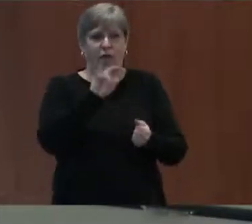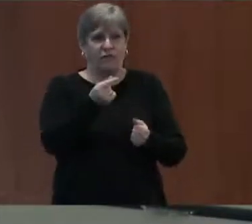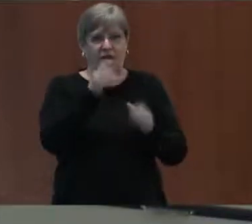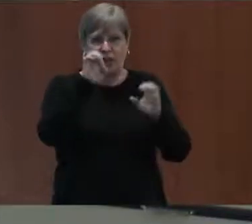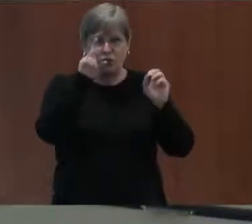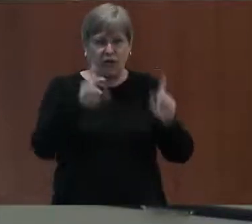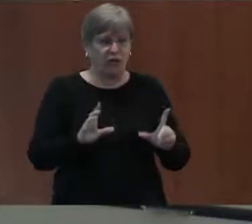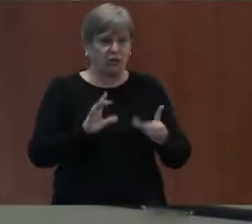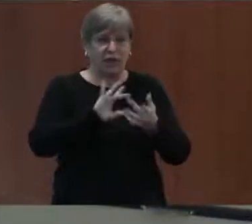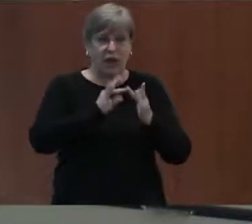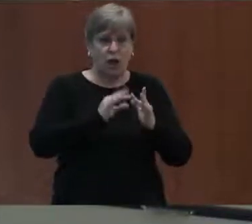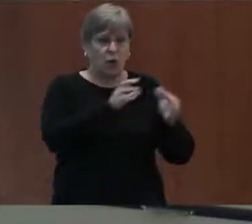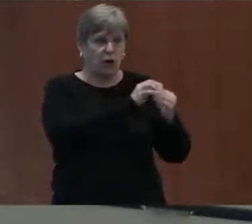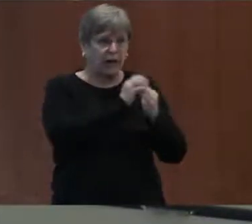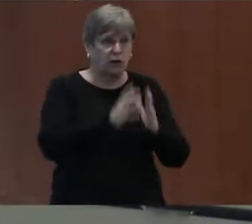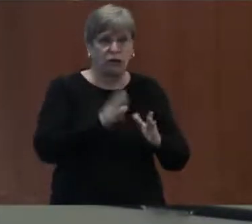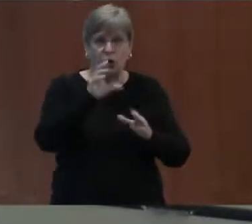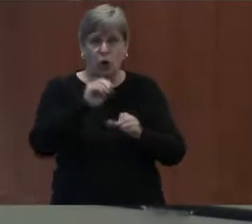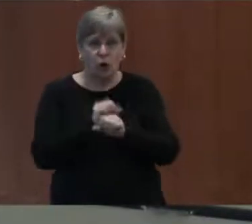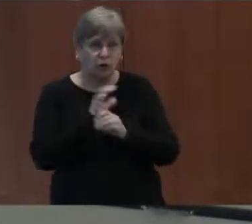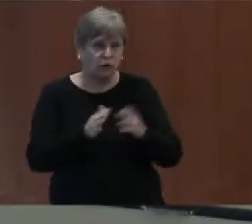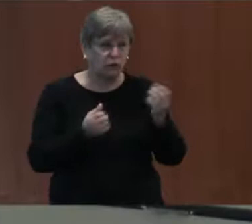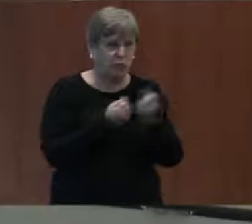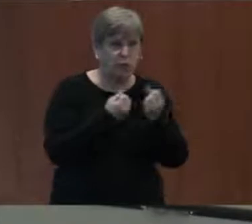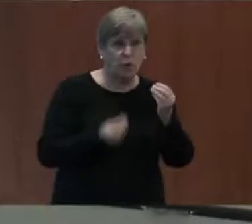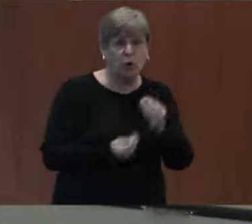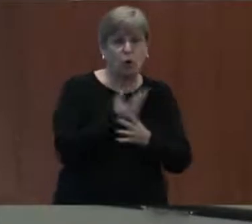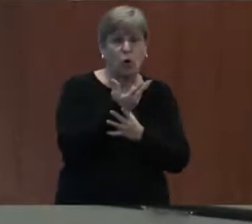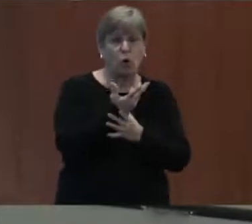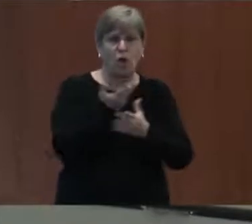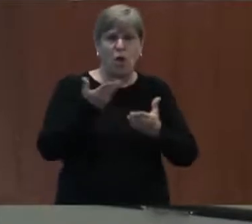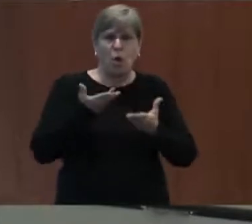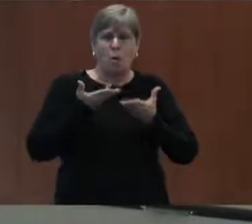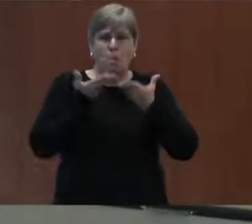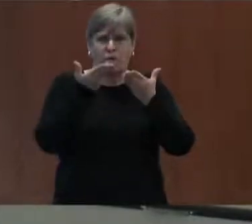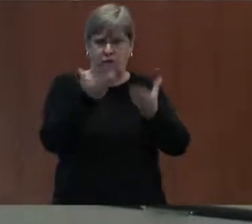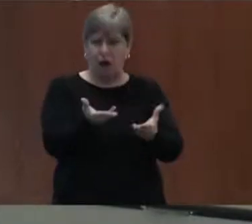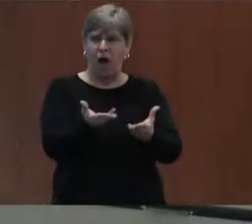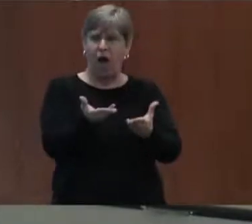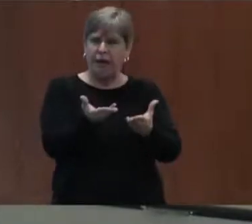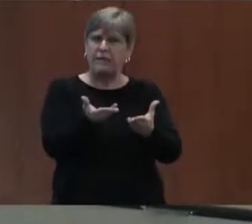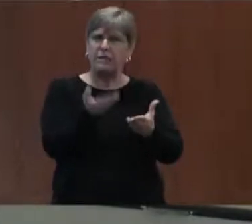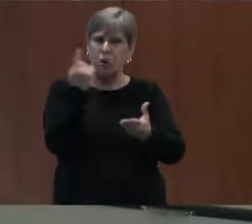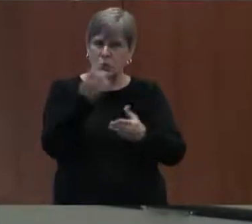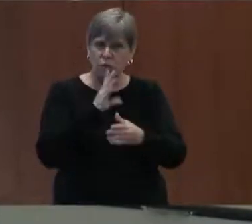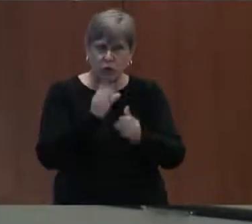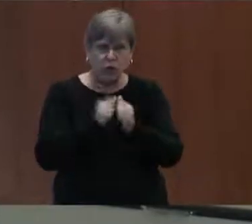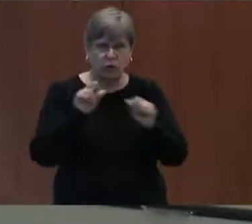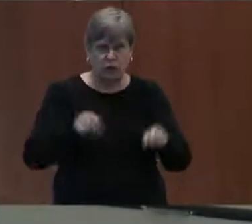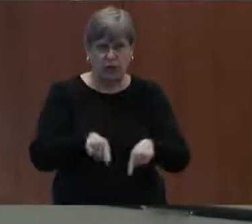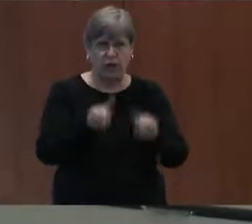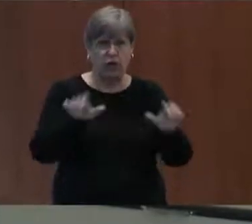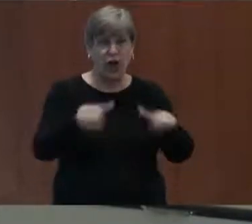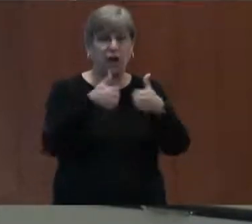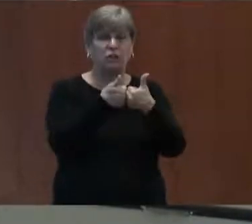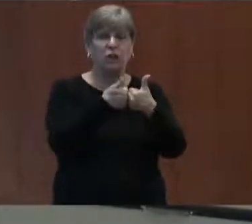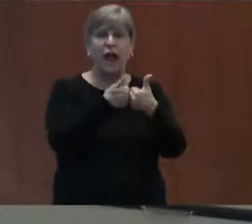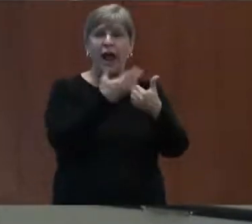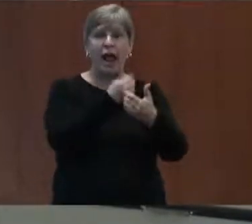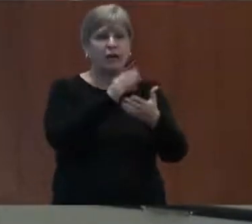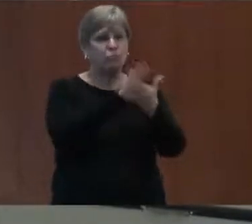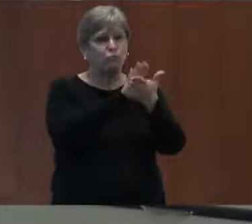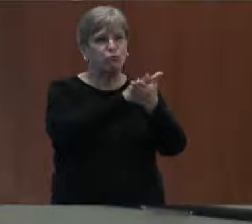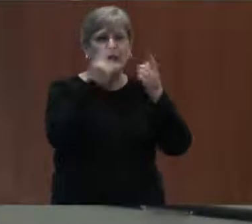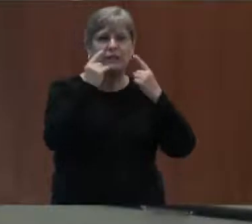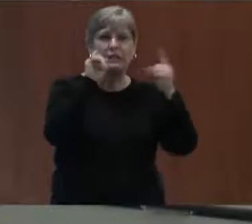and colleagues to support them in their growth, provide a sounding board during their challenges, and take joy in their successes. What unites